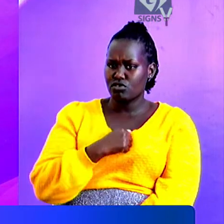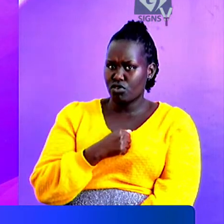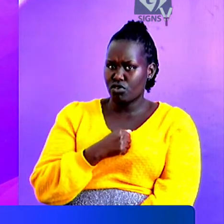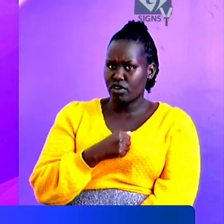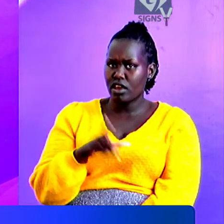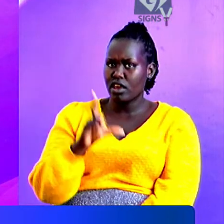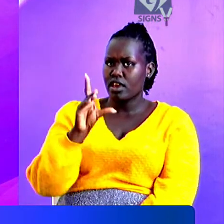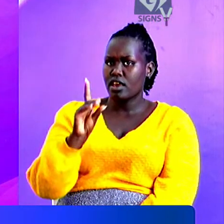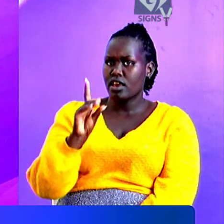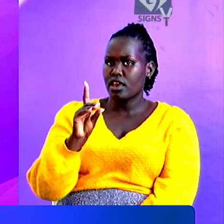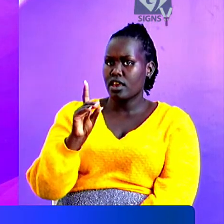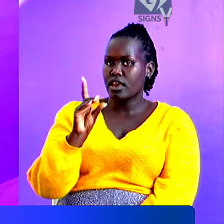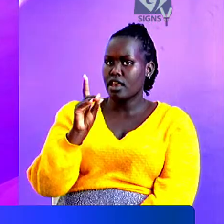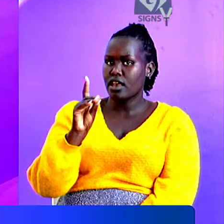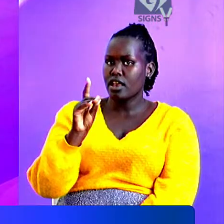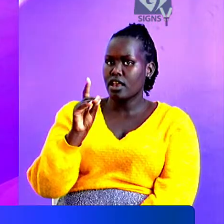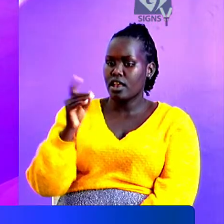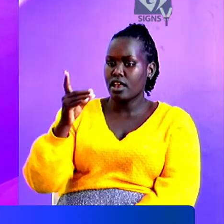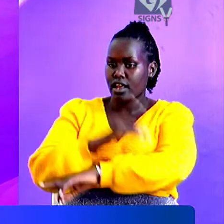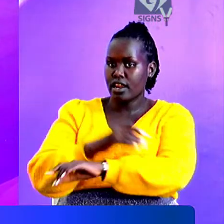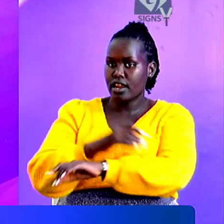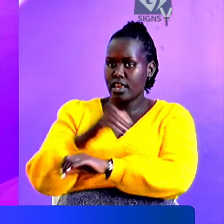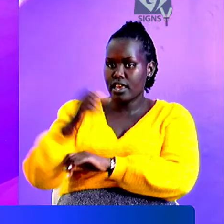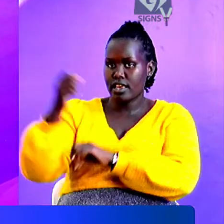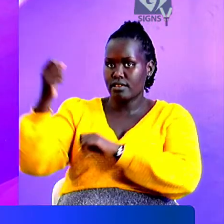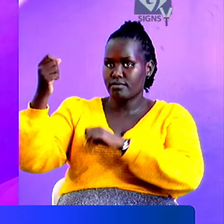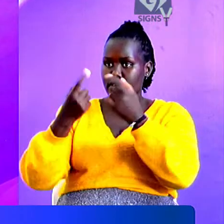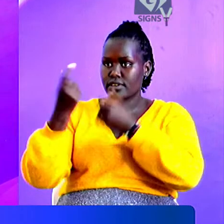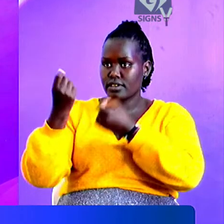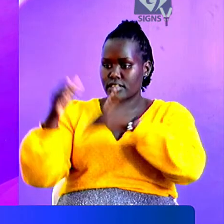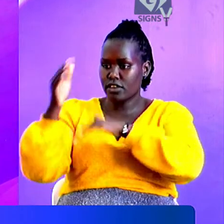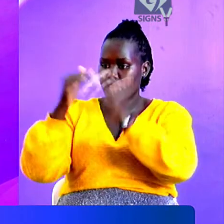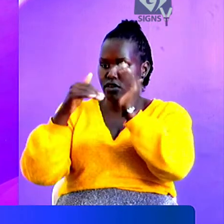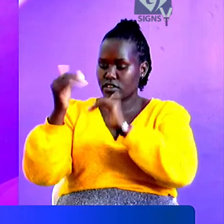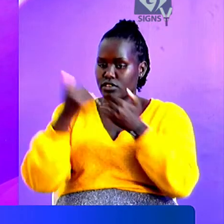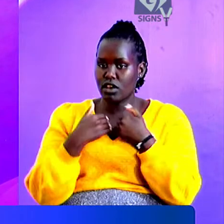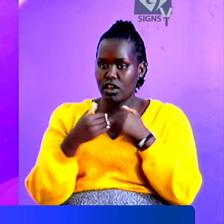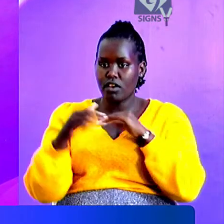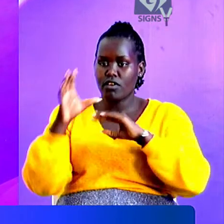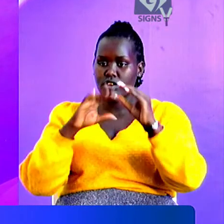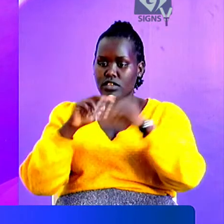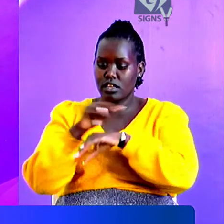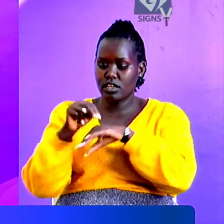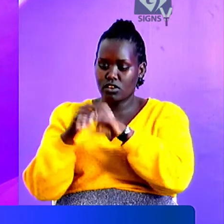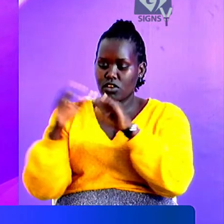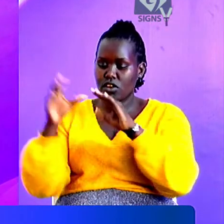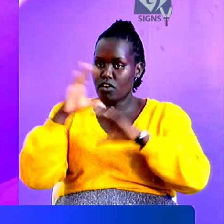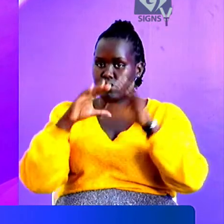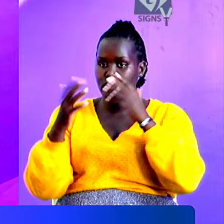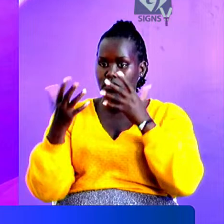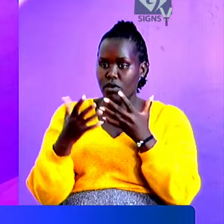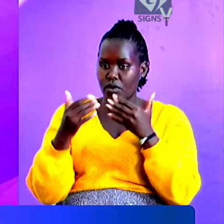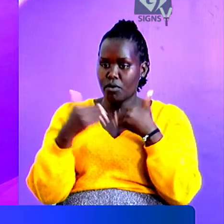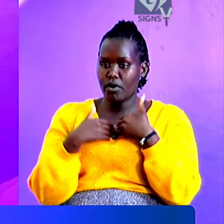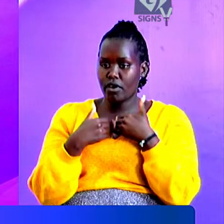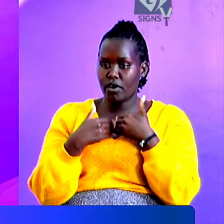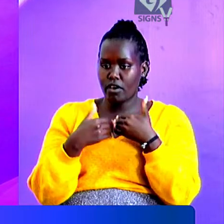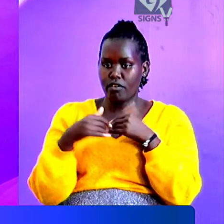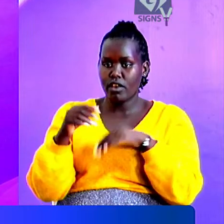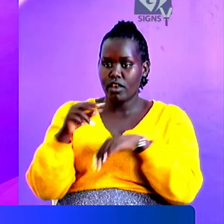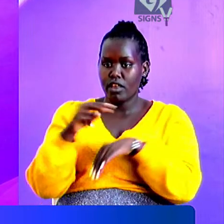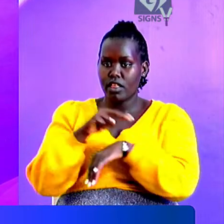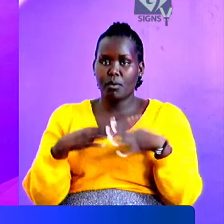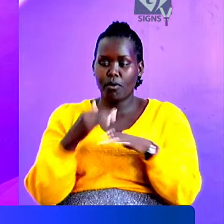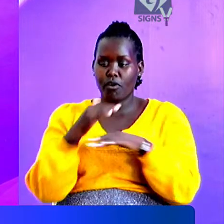Yeah, Daystar University. Yeah. You know, to have a conversation, the national conversation, where we were having the national plenary for all